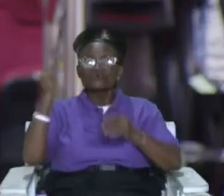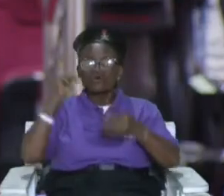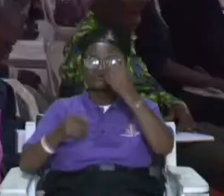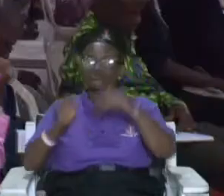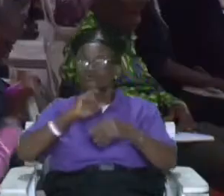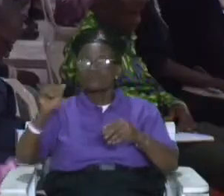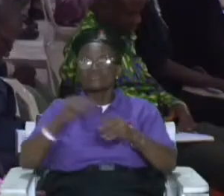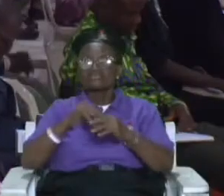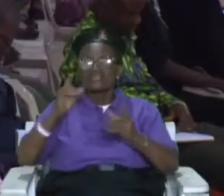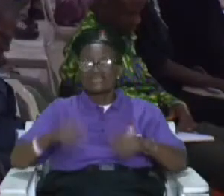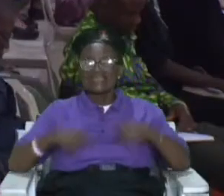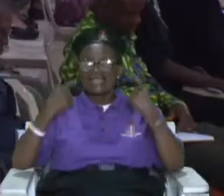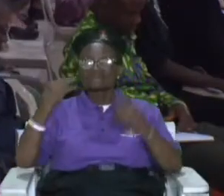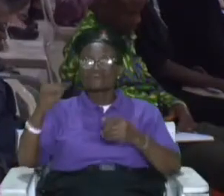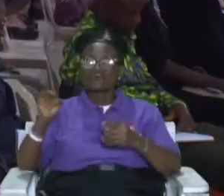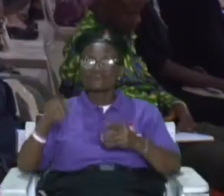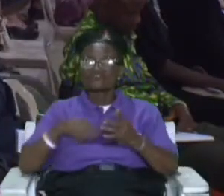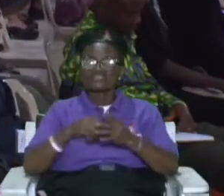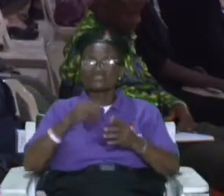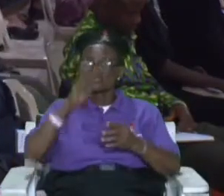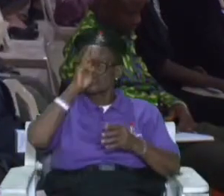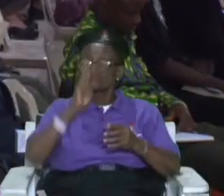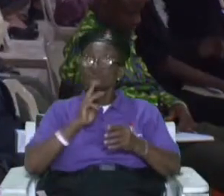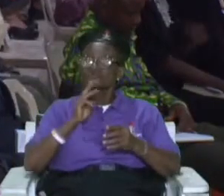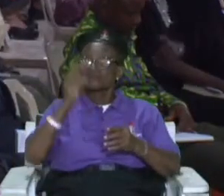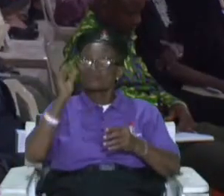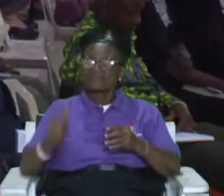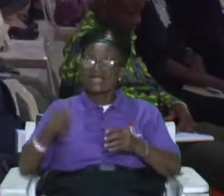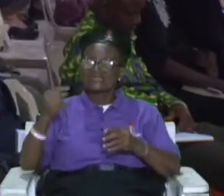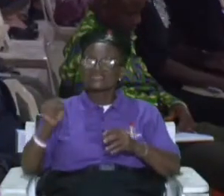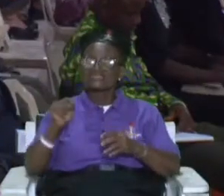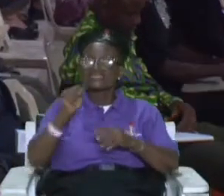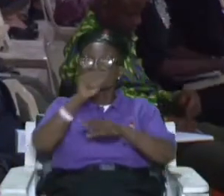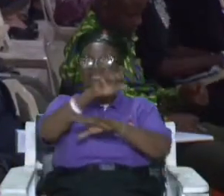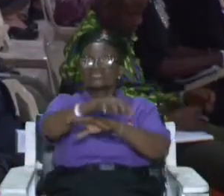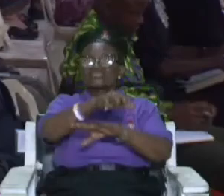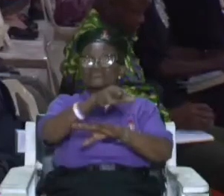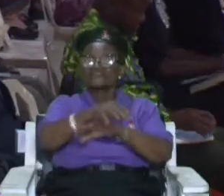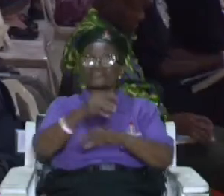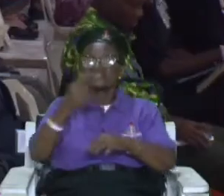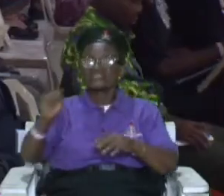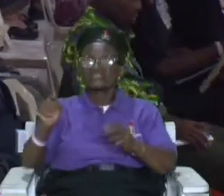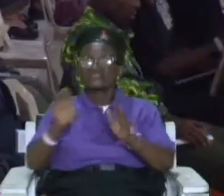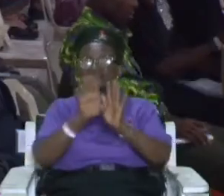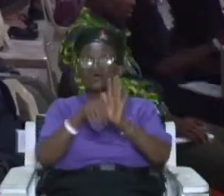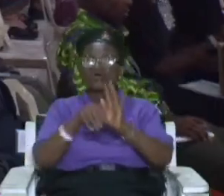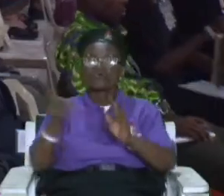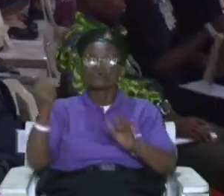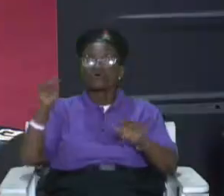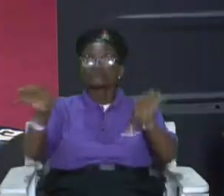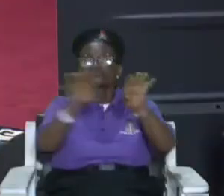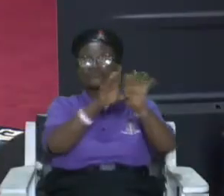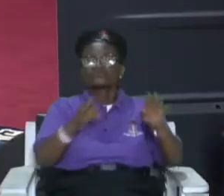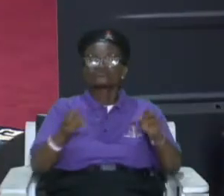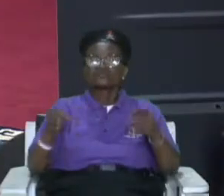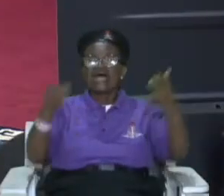By the evening, the door had been shut against the embarrassment.